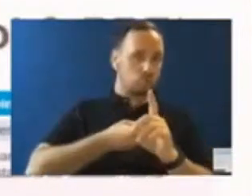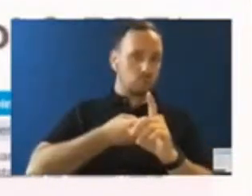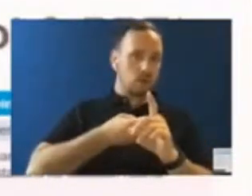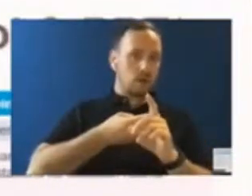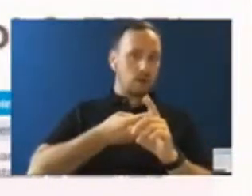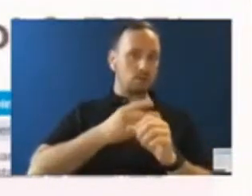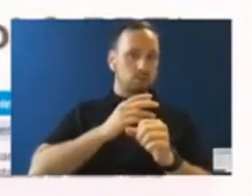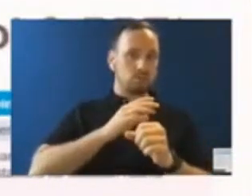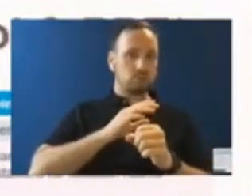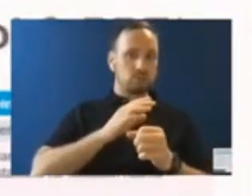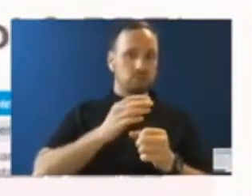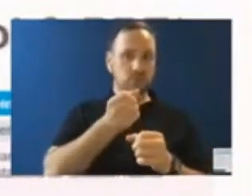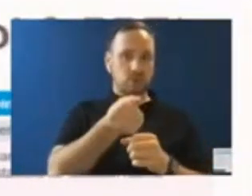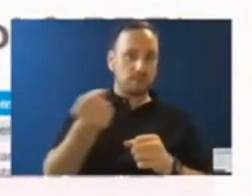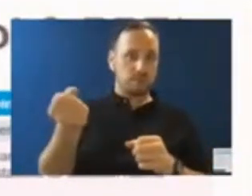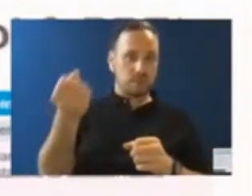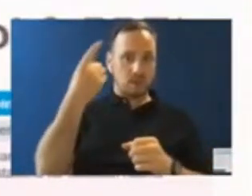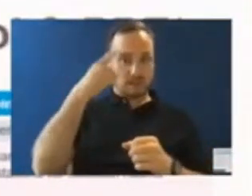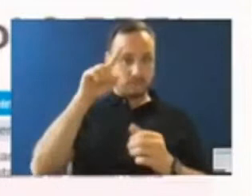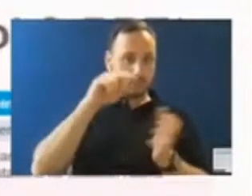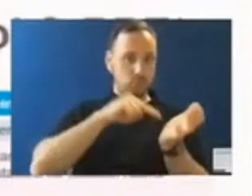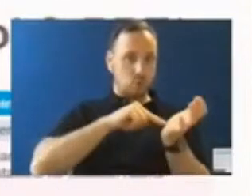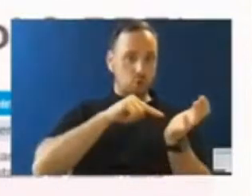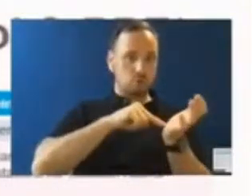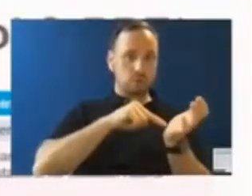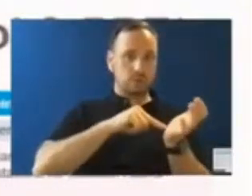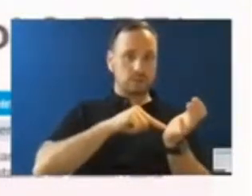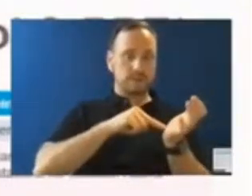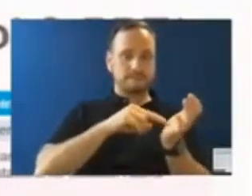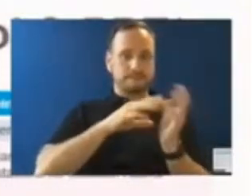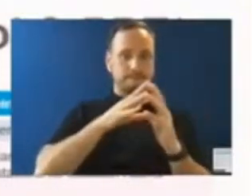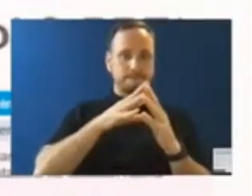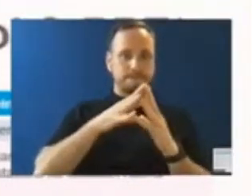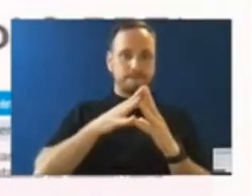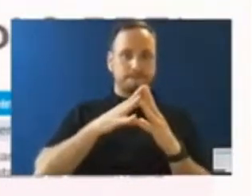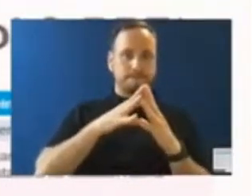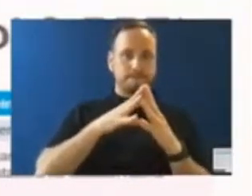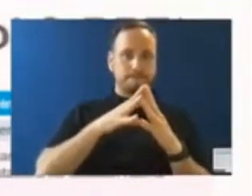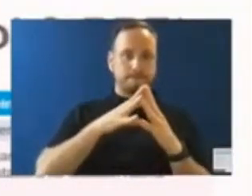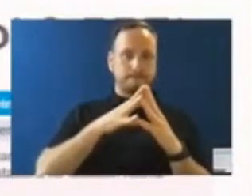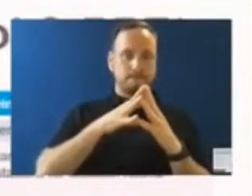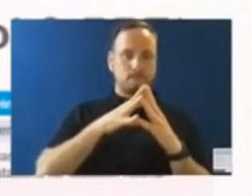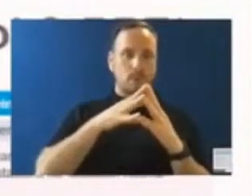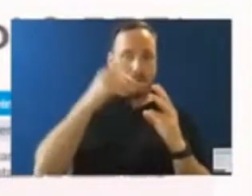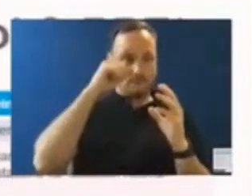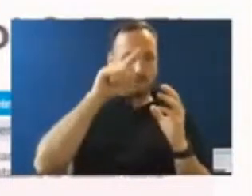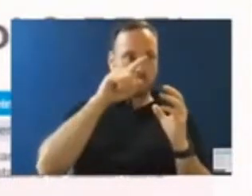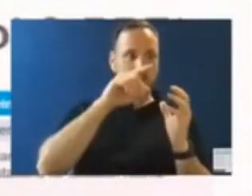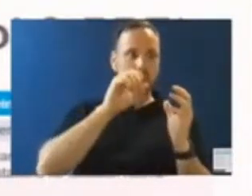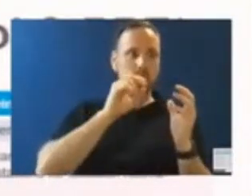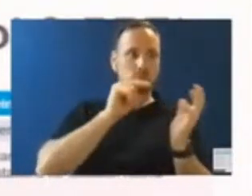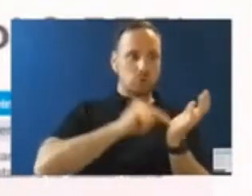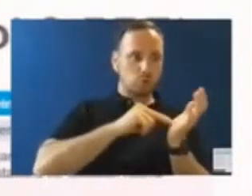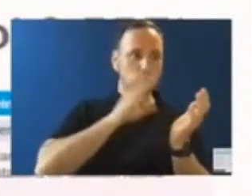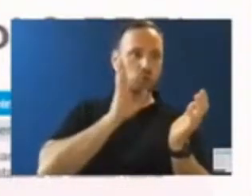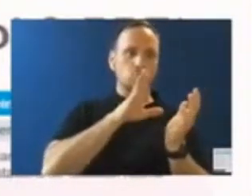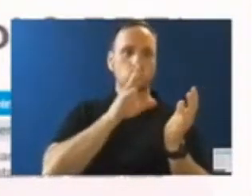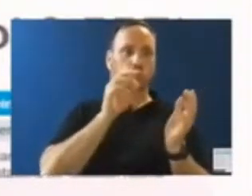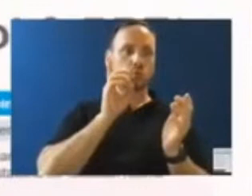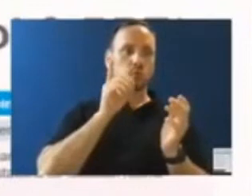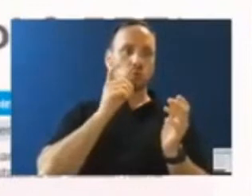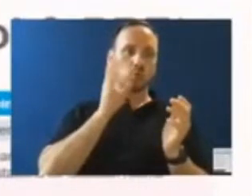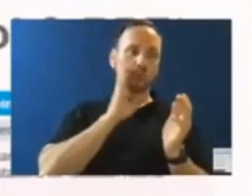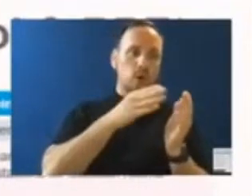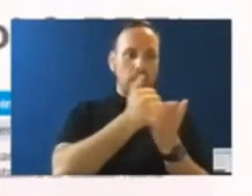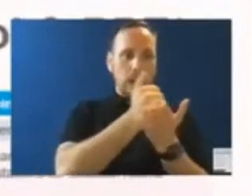designated individuals that are going to be helping with the medical attention for our students and staff. We are providing disposable cups. Some